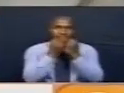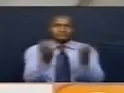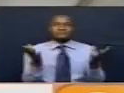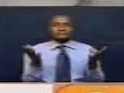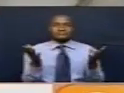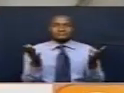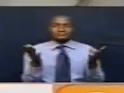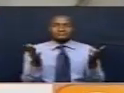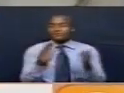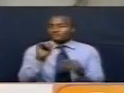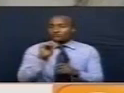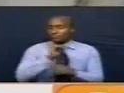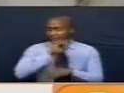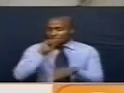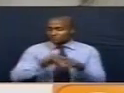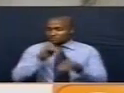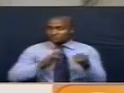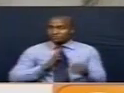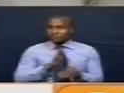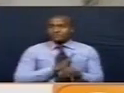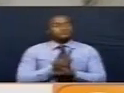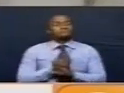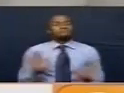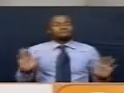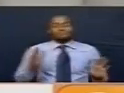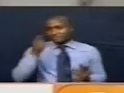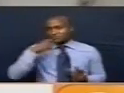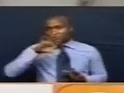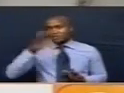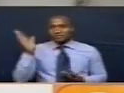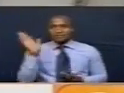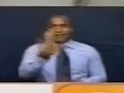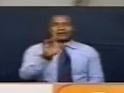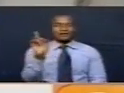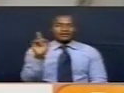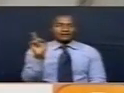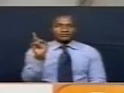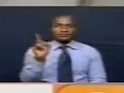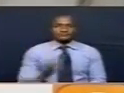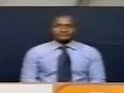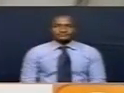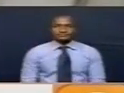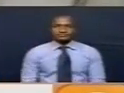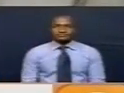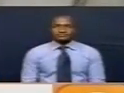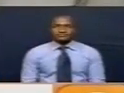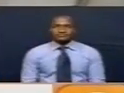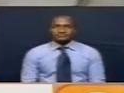the National Elections Board. That's it. From Kitui County, back to you at the Communication Center, Royal Media in Nairobi.